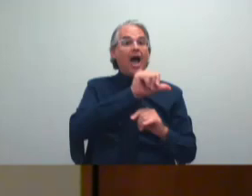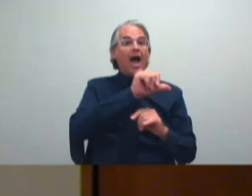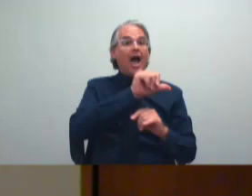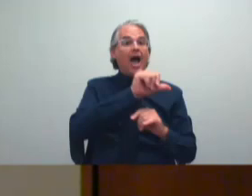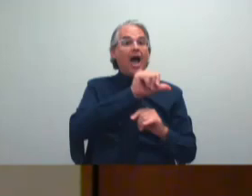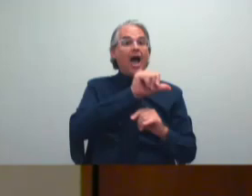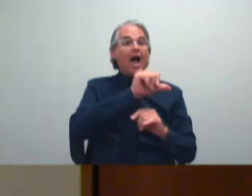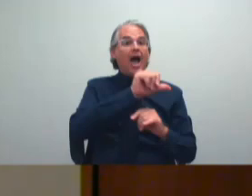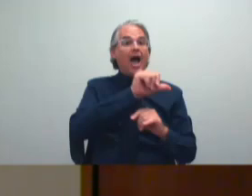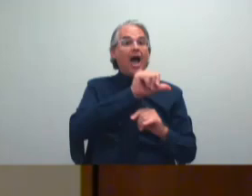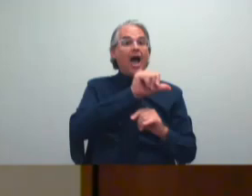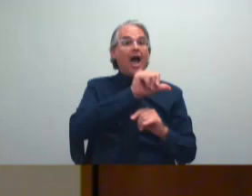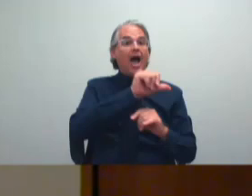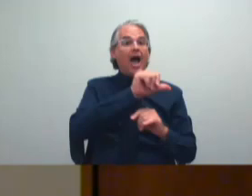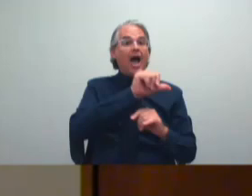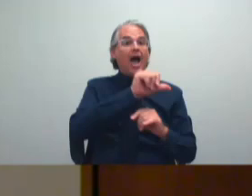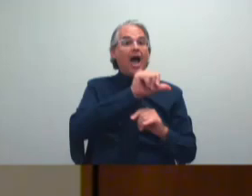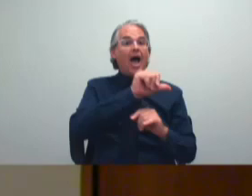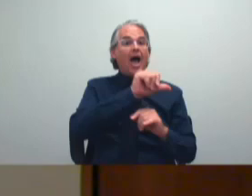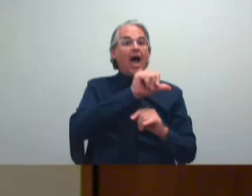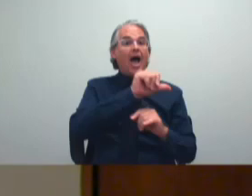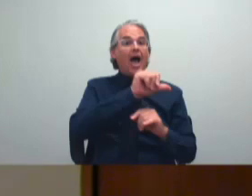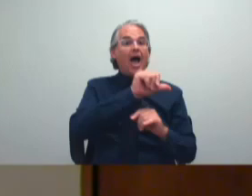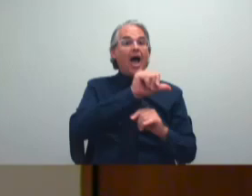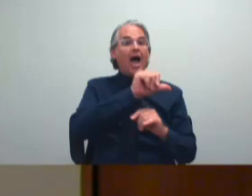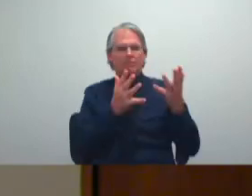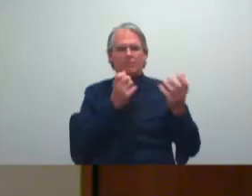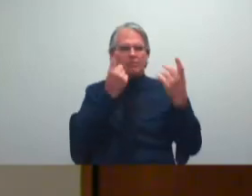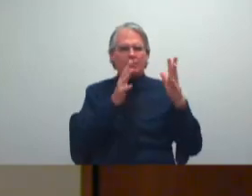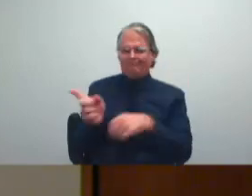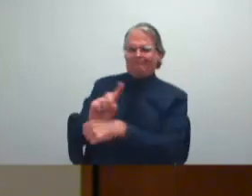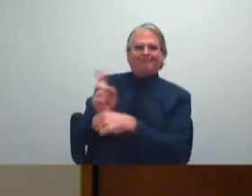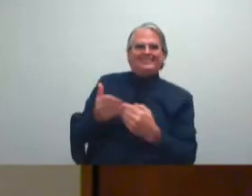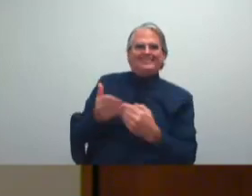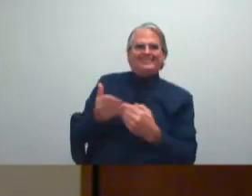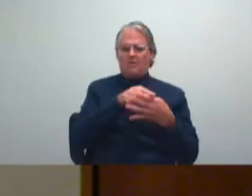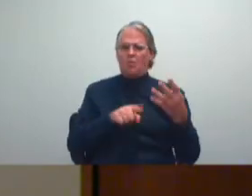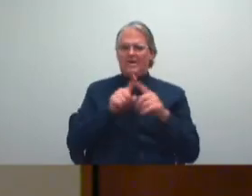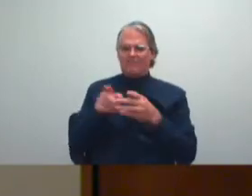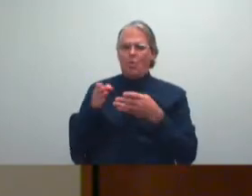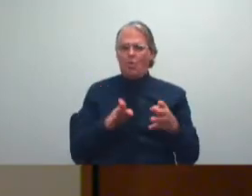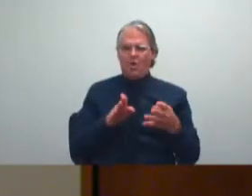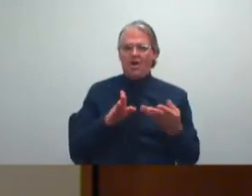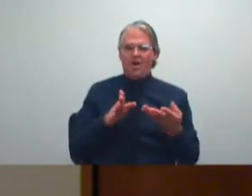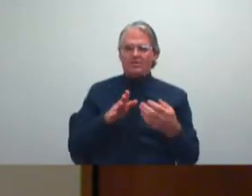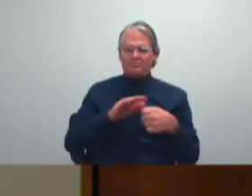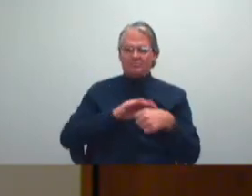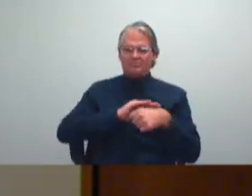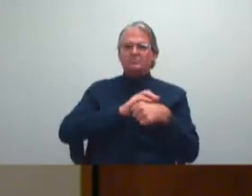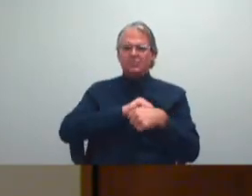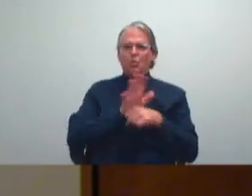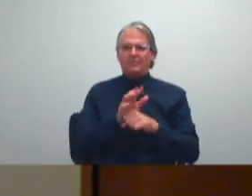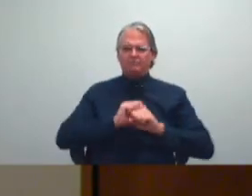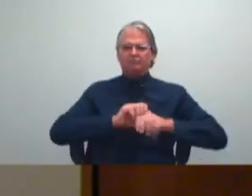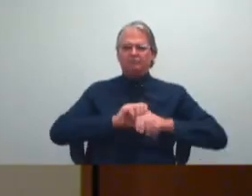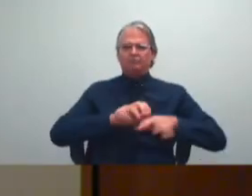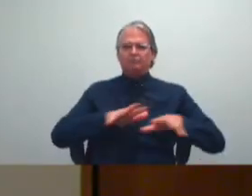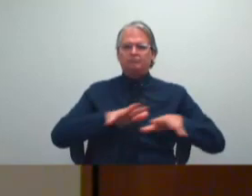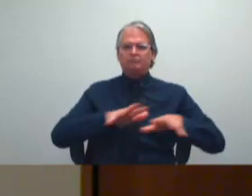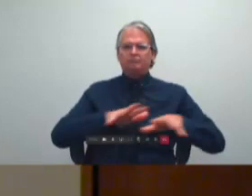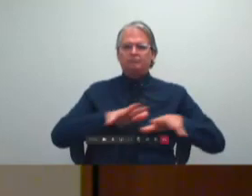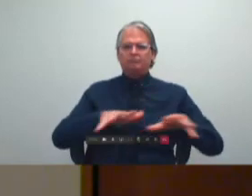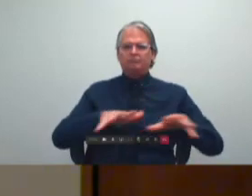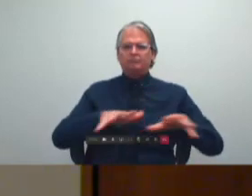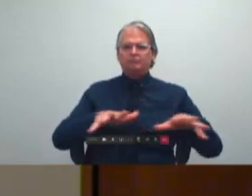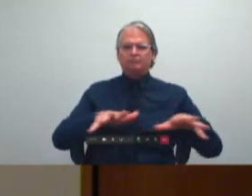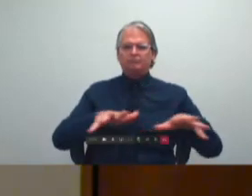distinct waves with COVID-19, and tomorrow actually marks the 6-month anniversary of our first diagnosed case, which